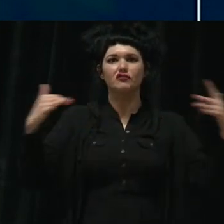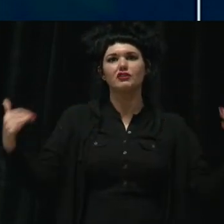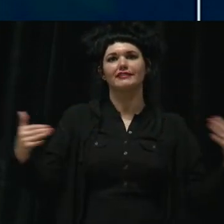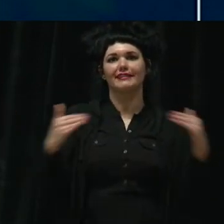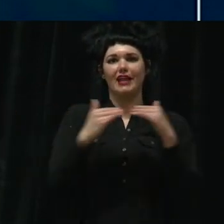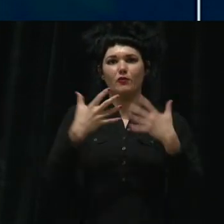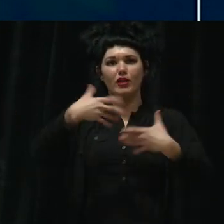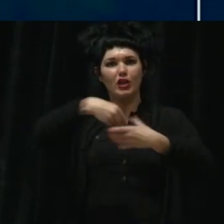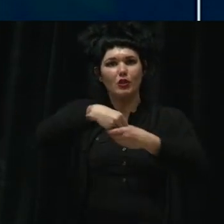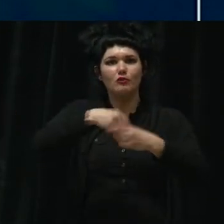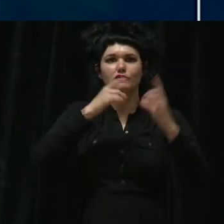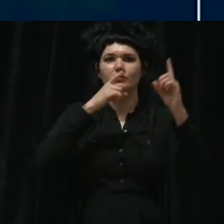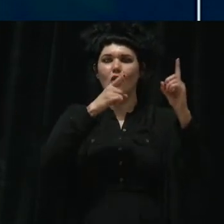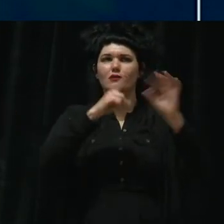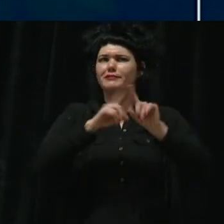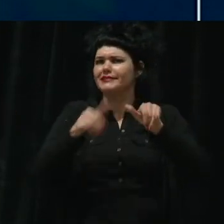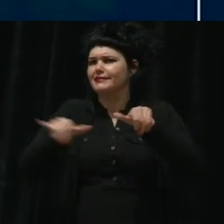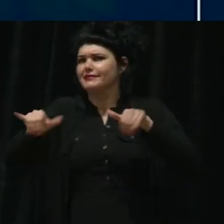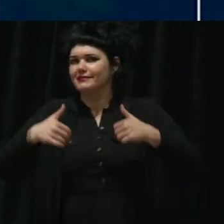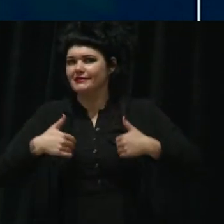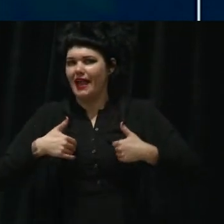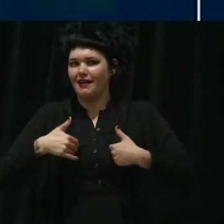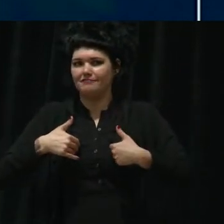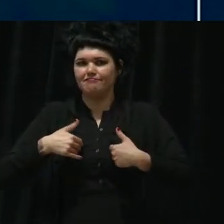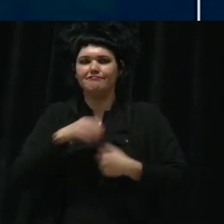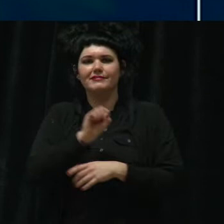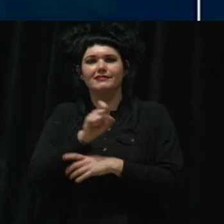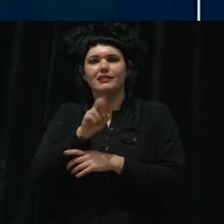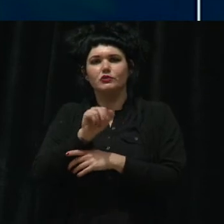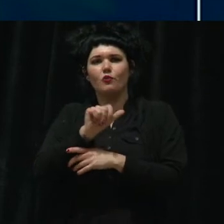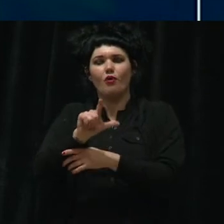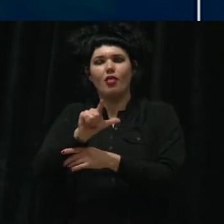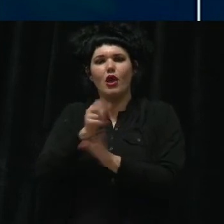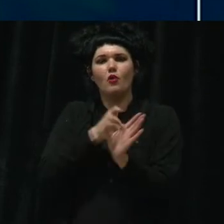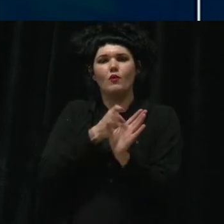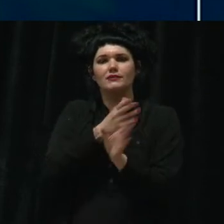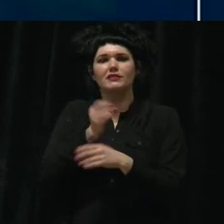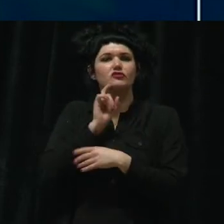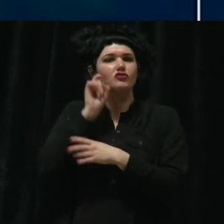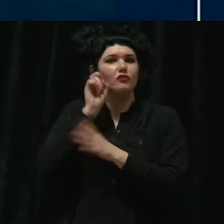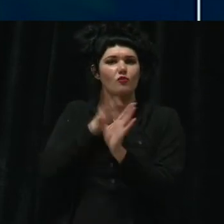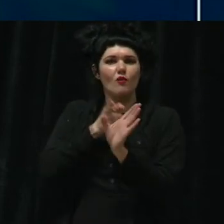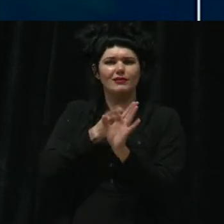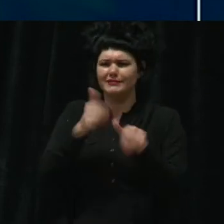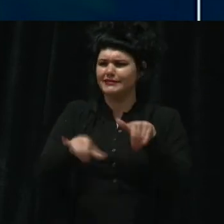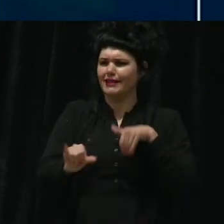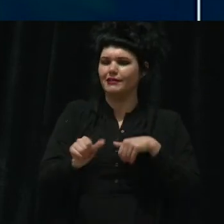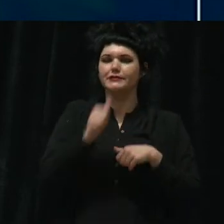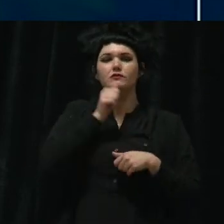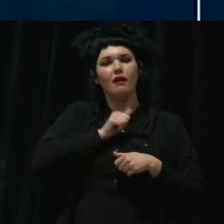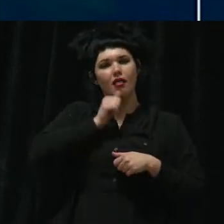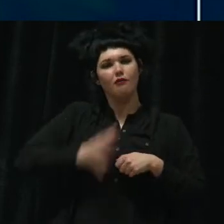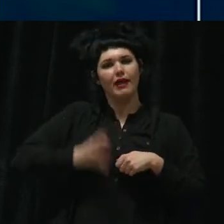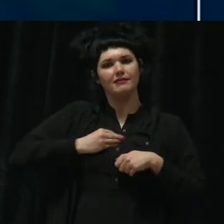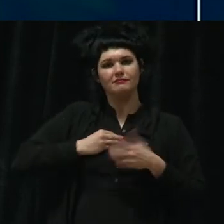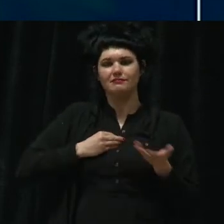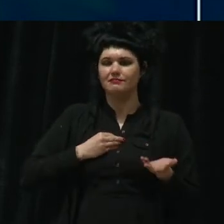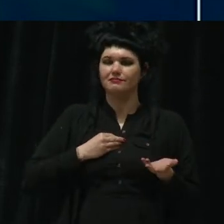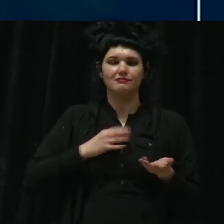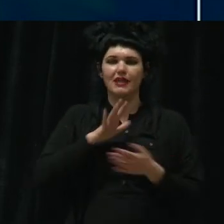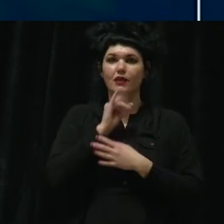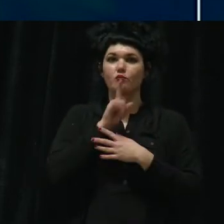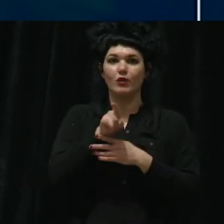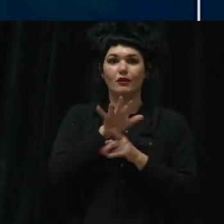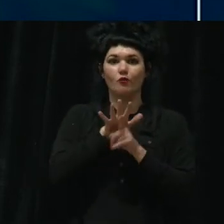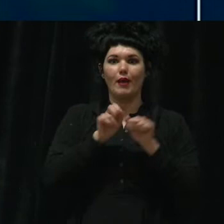and still be a space where sexual harassment and gender harassment is still tolerated and rampant.